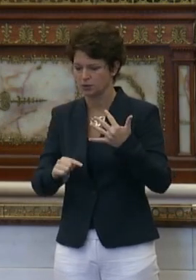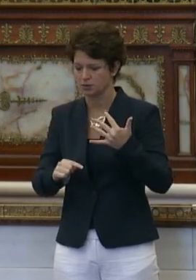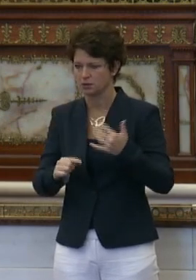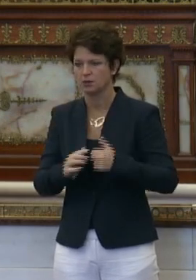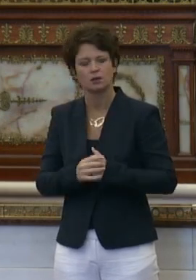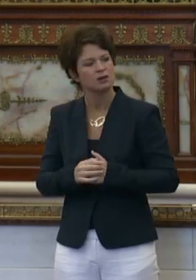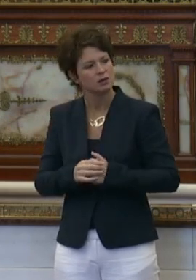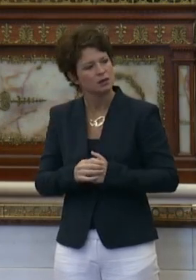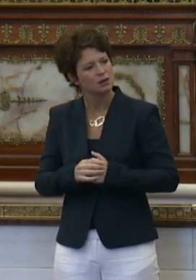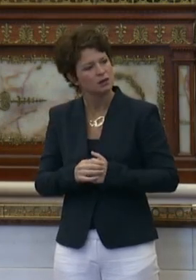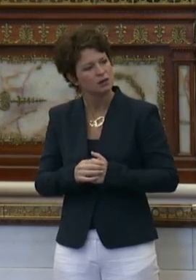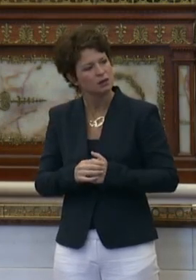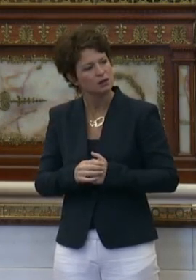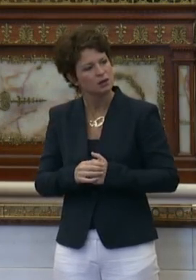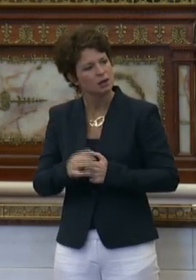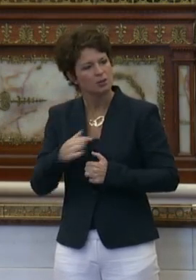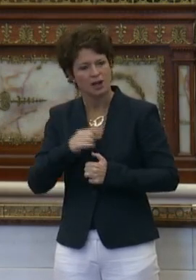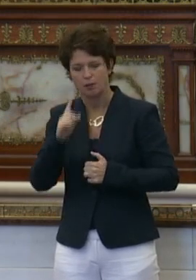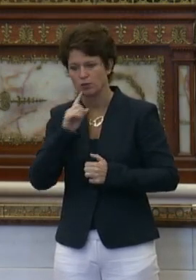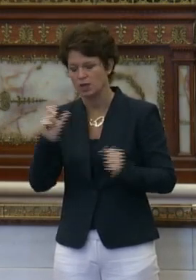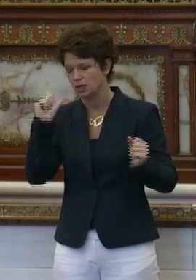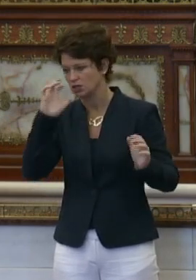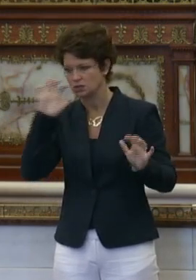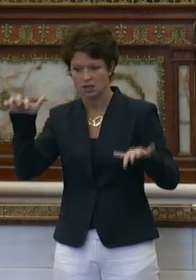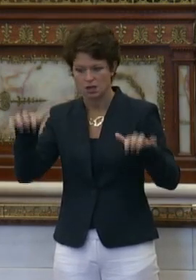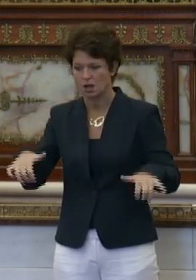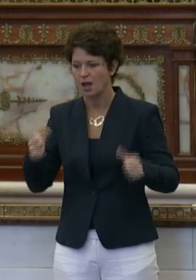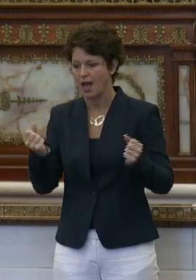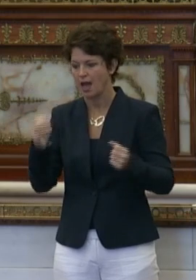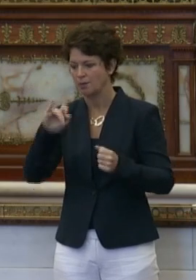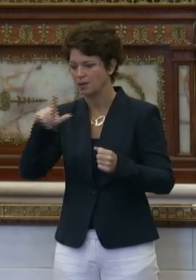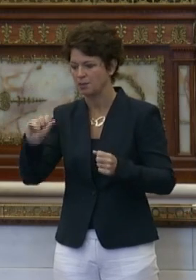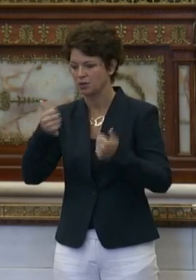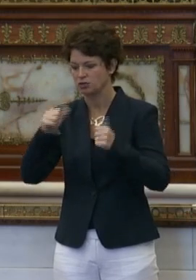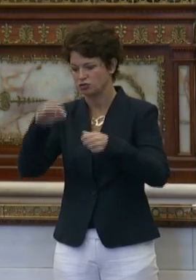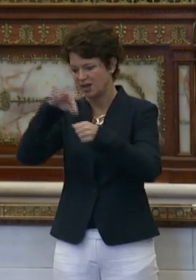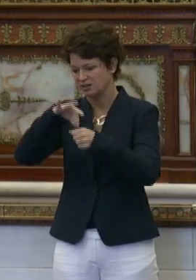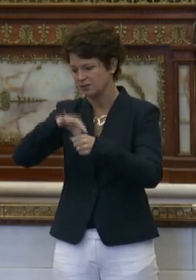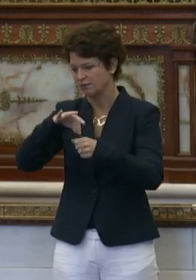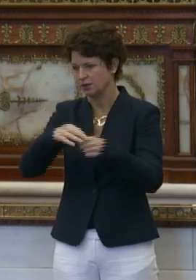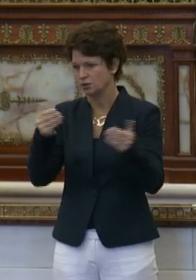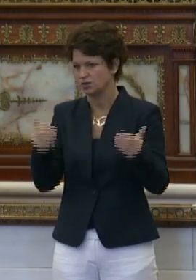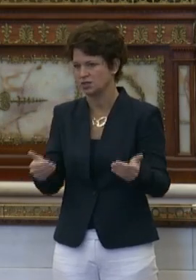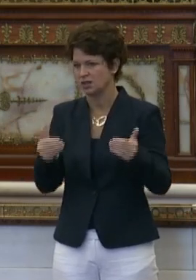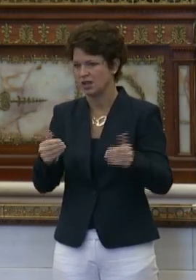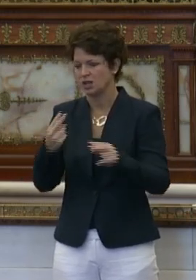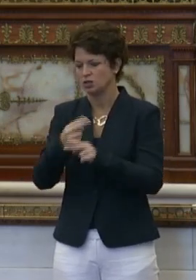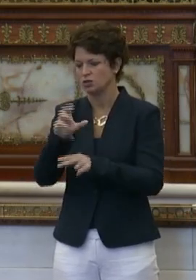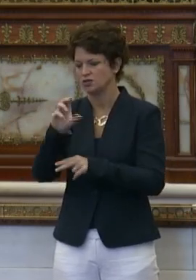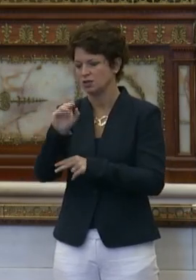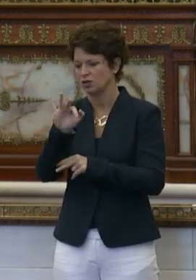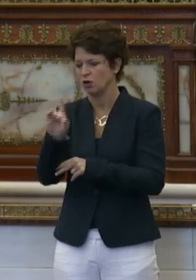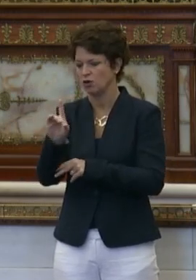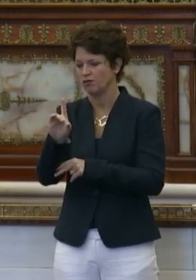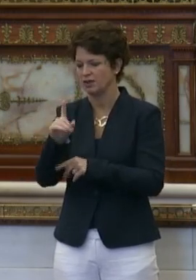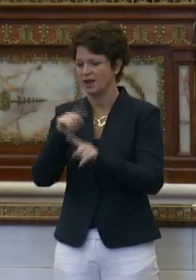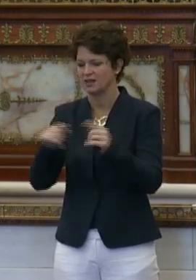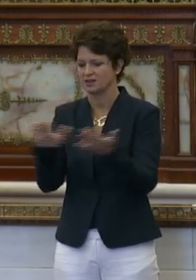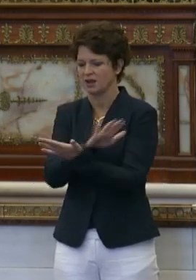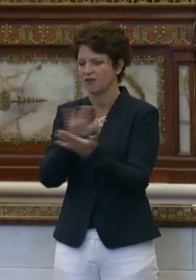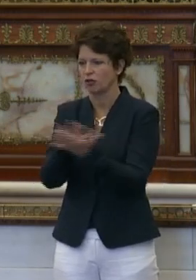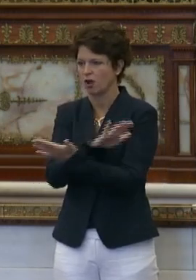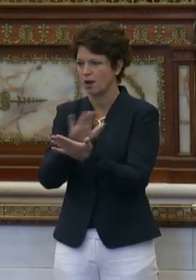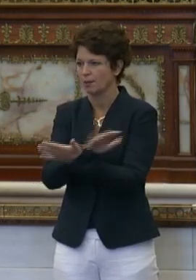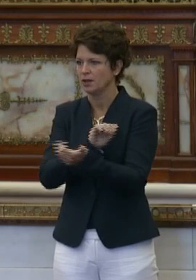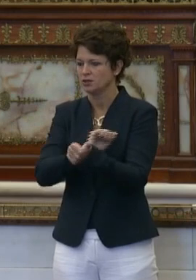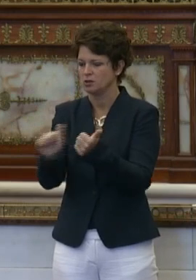approved, okay? But I'm just really appalled at the number of bills that you're trying to squeeze through the City Council using COVID as a cover-up to pass a lot of